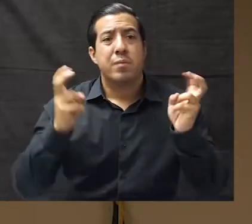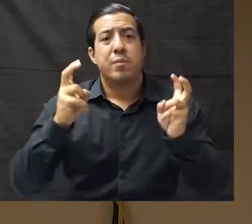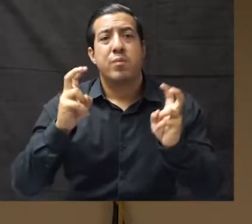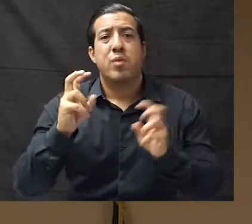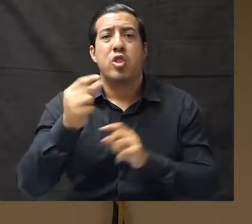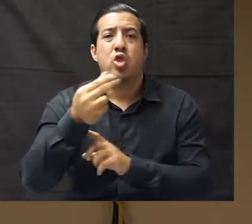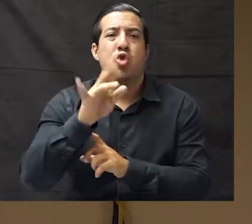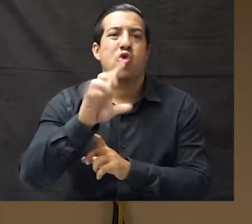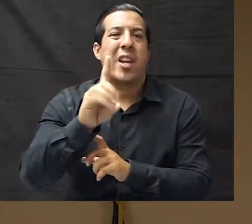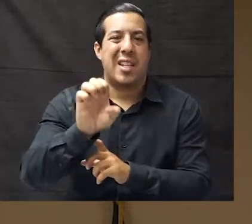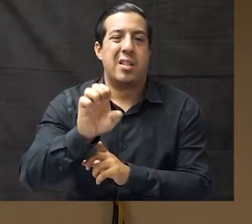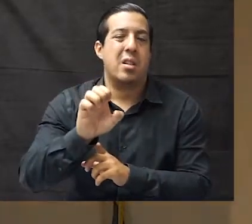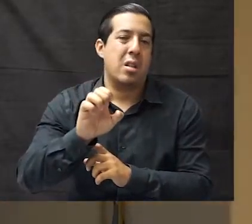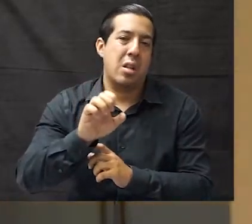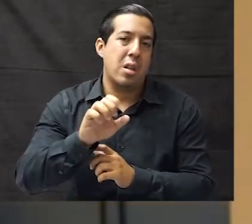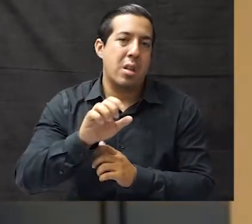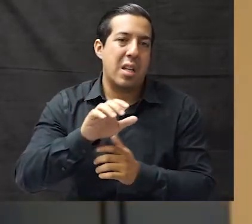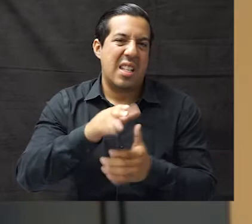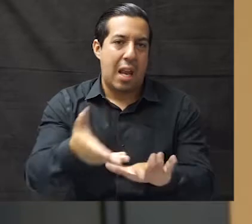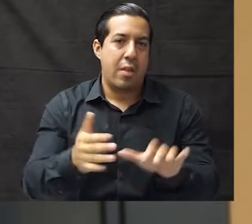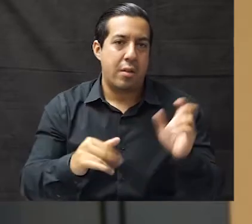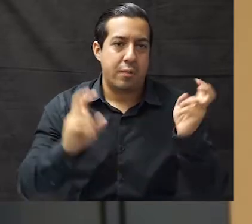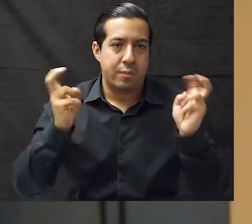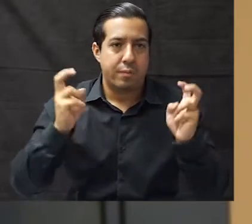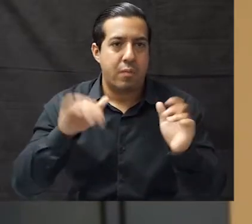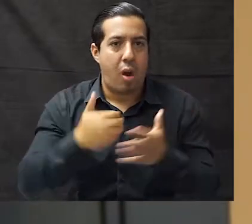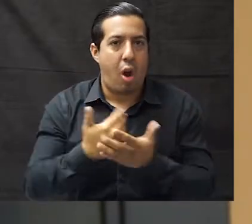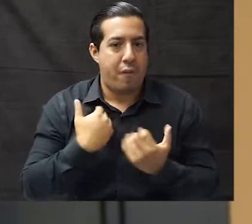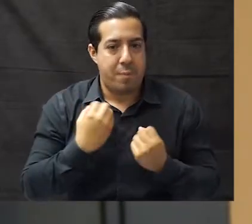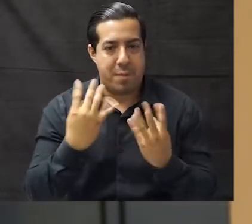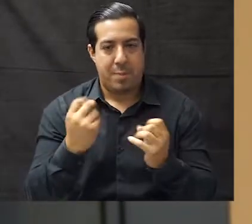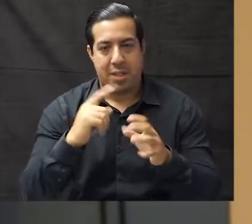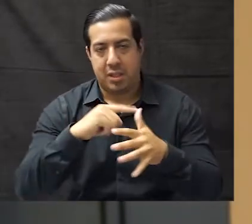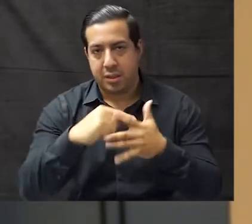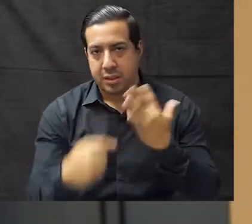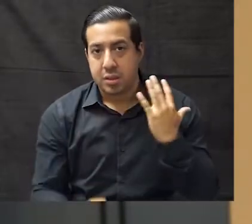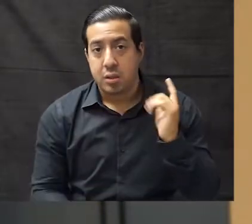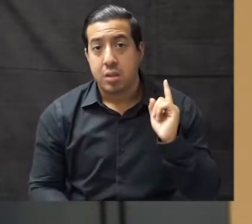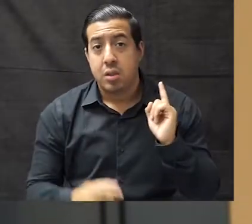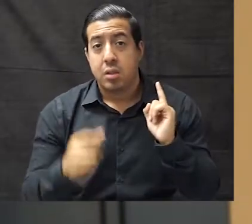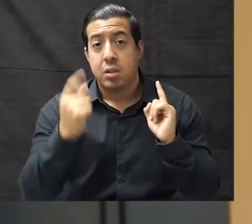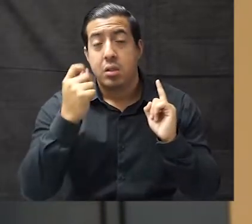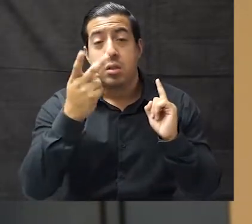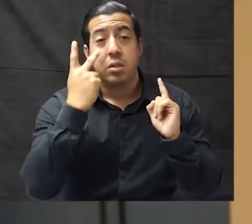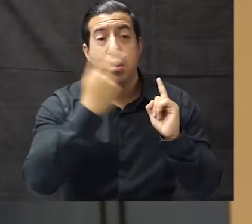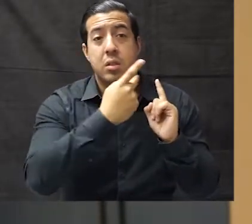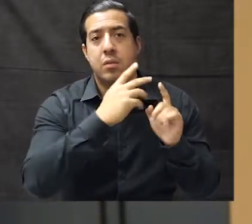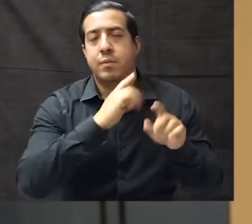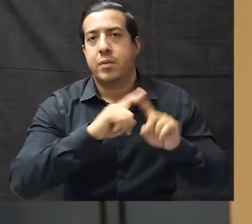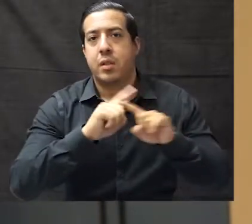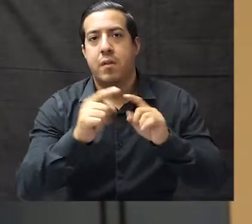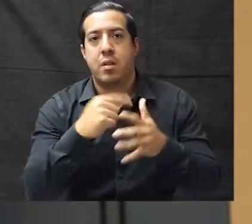of? Those are the kinds of things of what it looks like in the illegal manufacture of